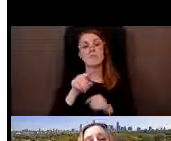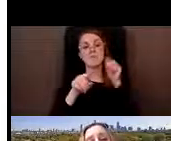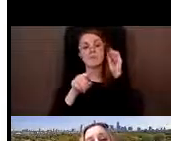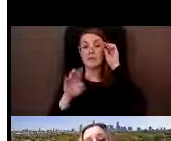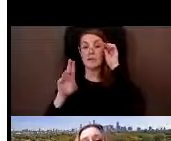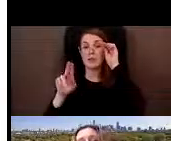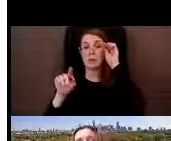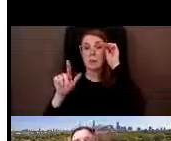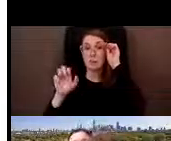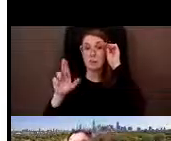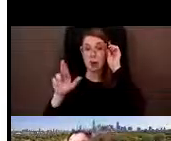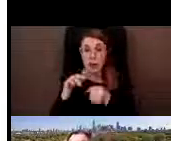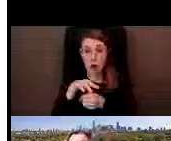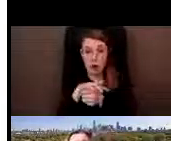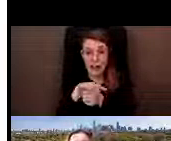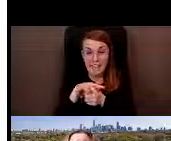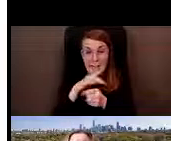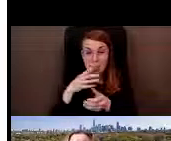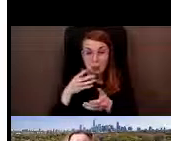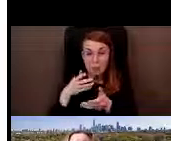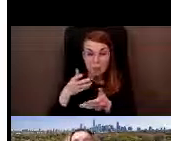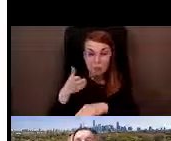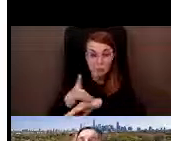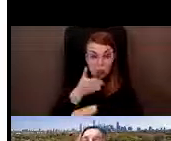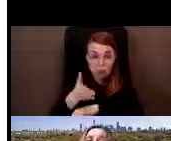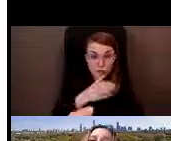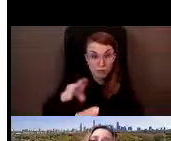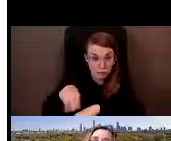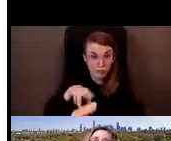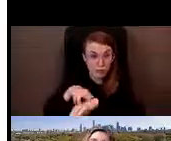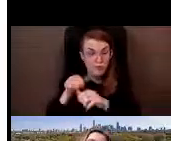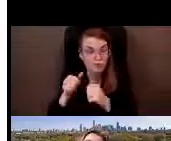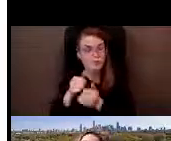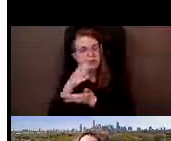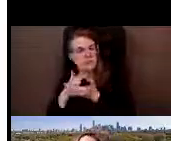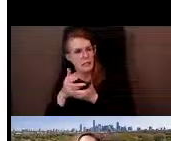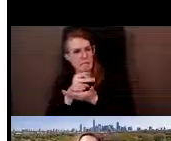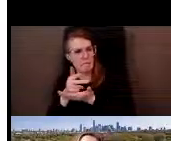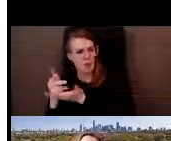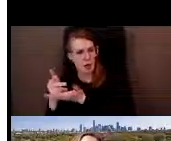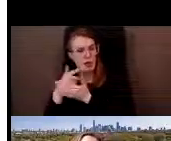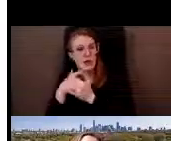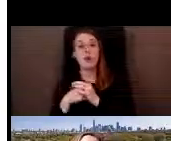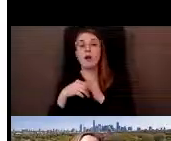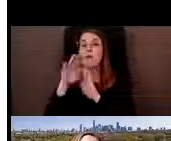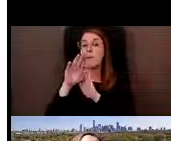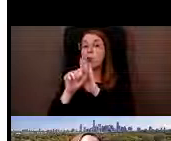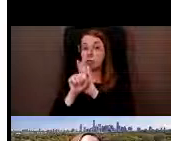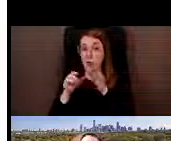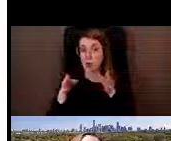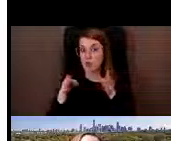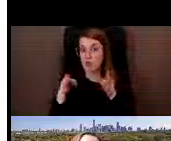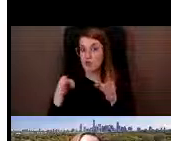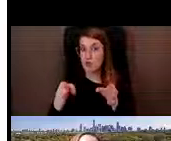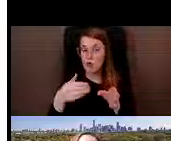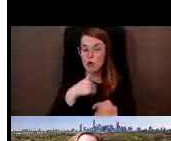with some surface lot parking. Barton Springs Road, the section or the cross section that we showed with 2